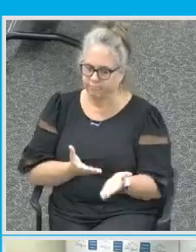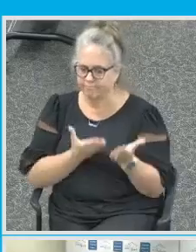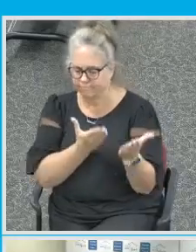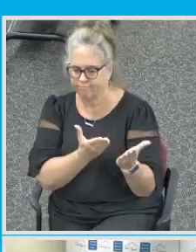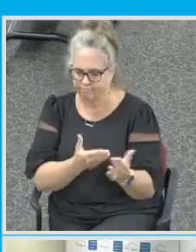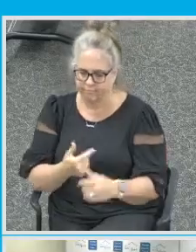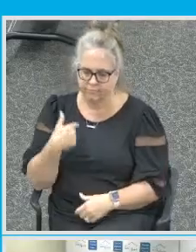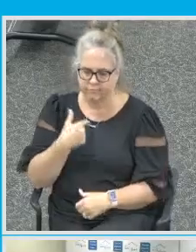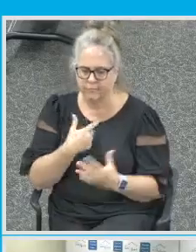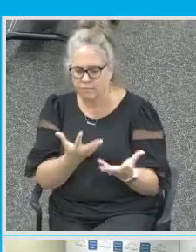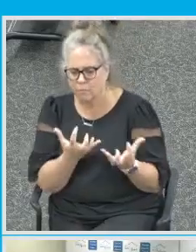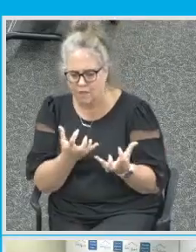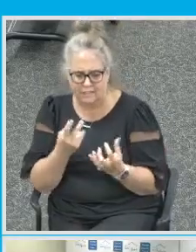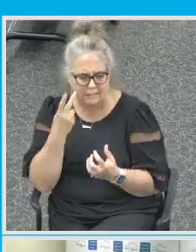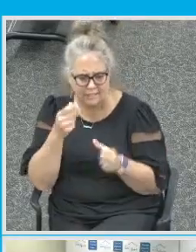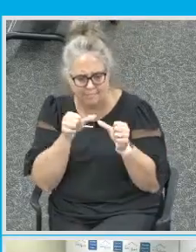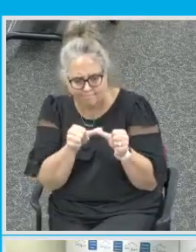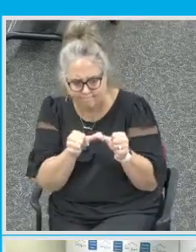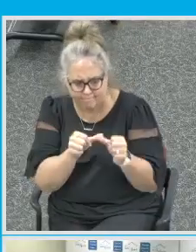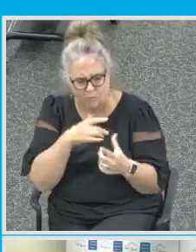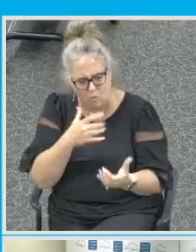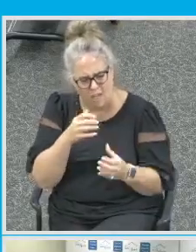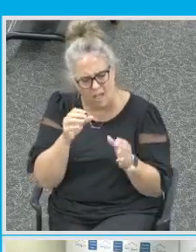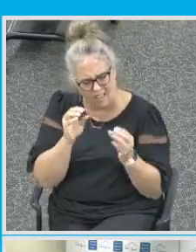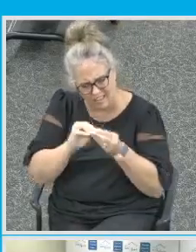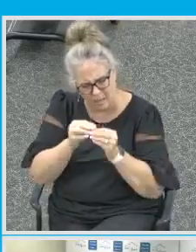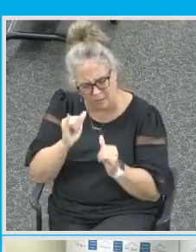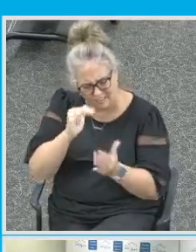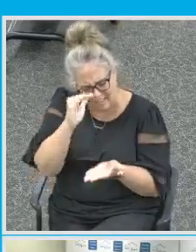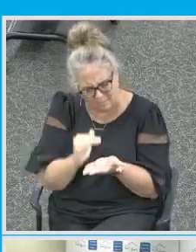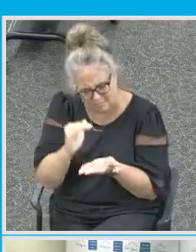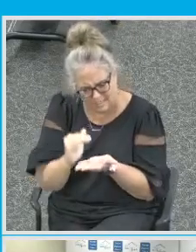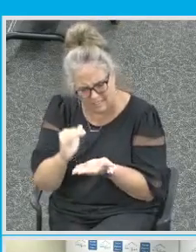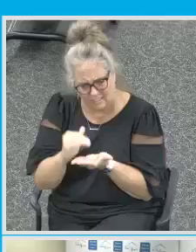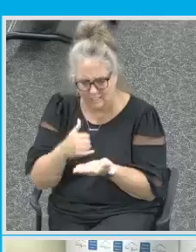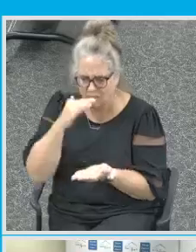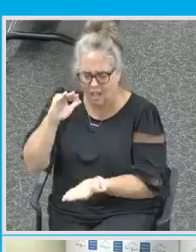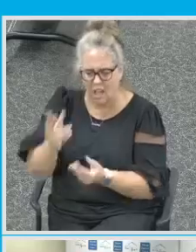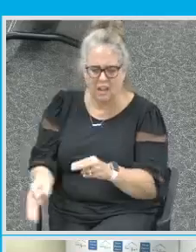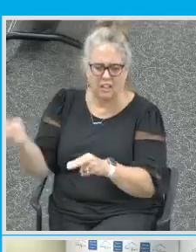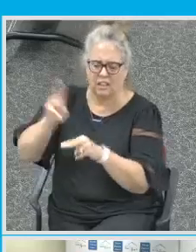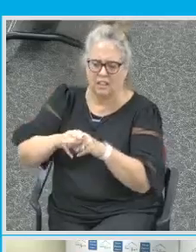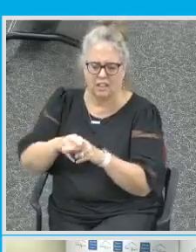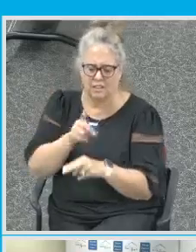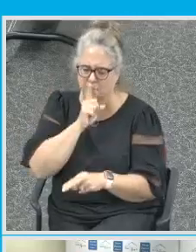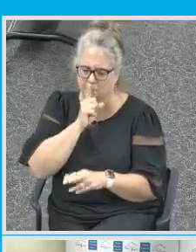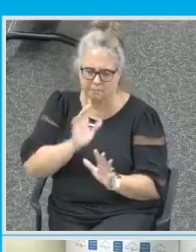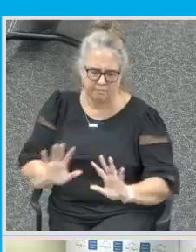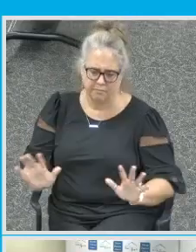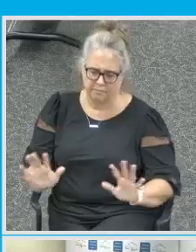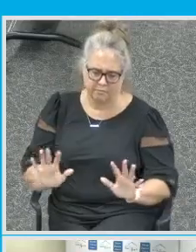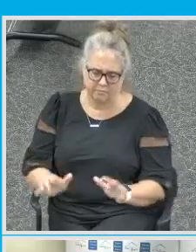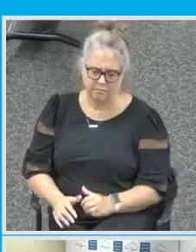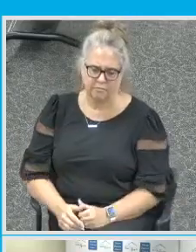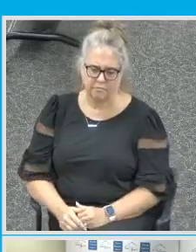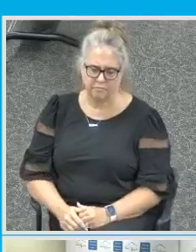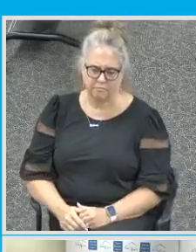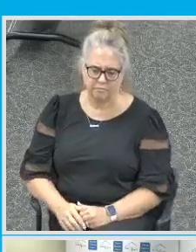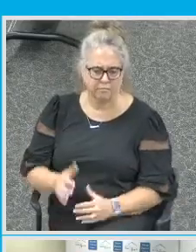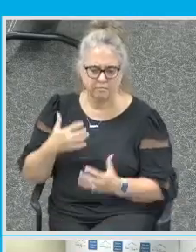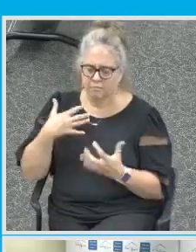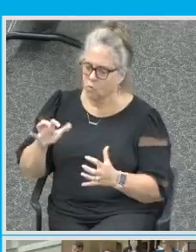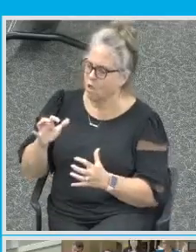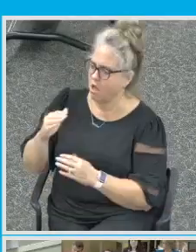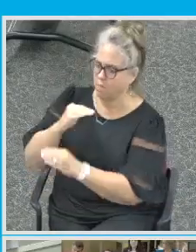go down. And when we see those rates go down, it doesn't mean that we stop the work. It doesn't mean we stop prevention. It means that we keep doing it. I often ask this question at